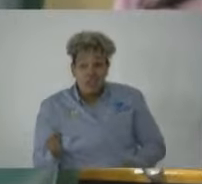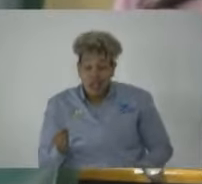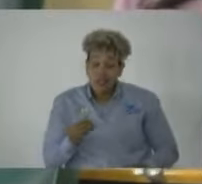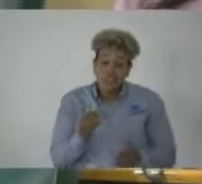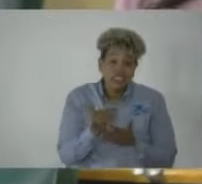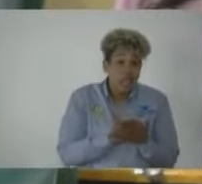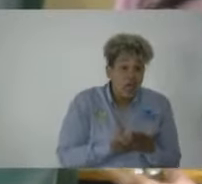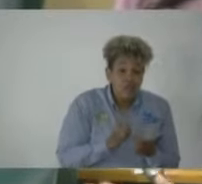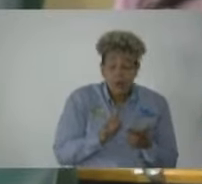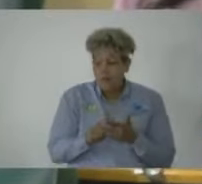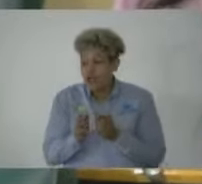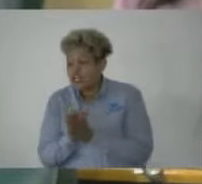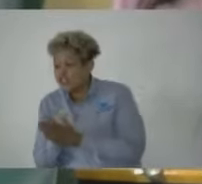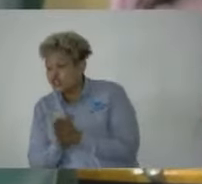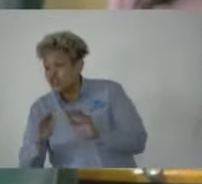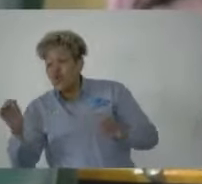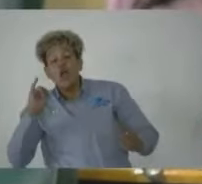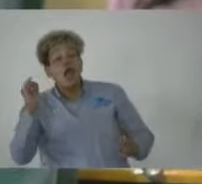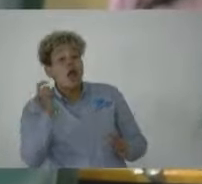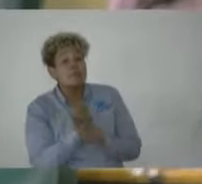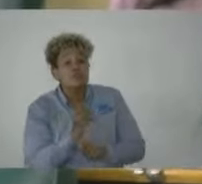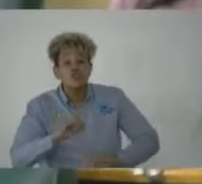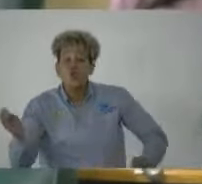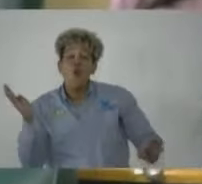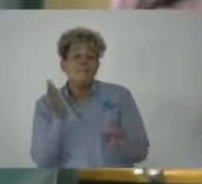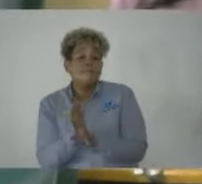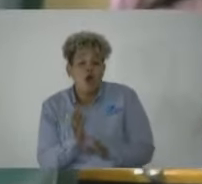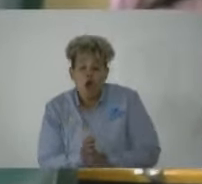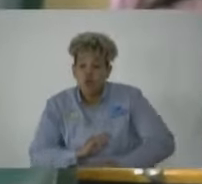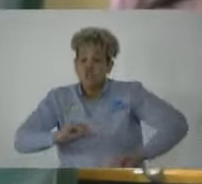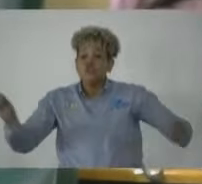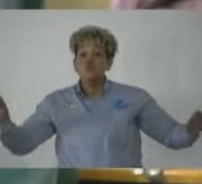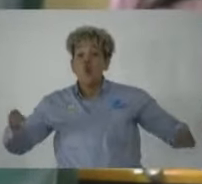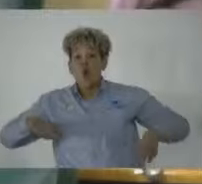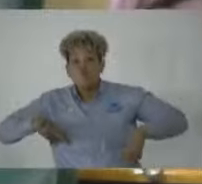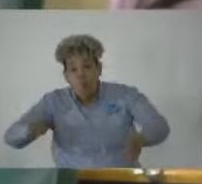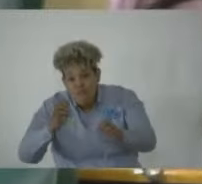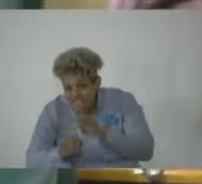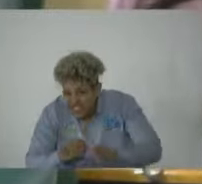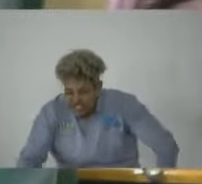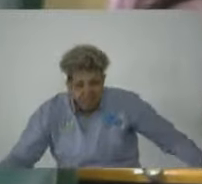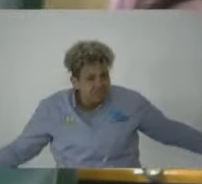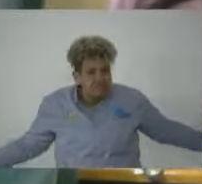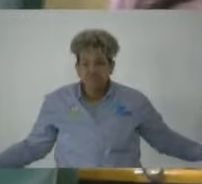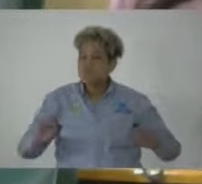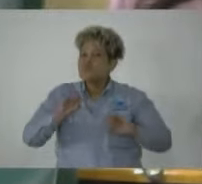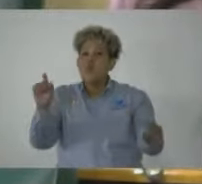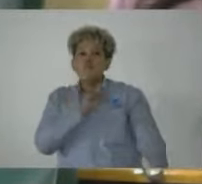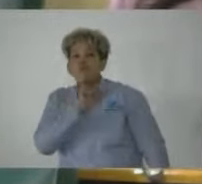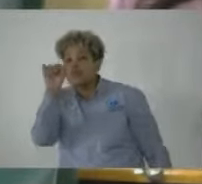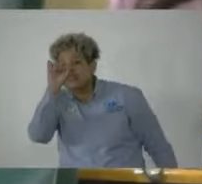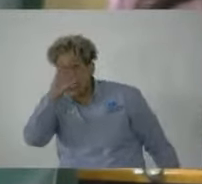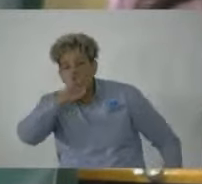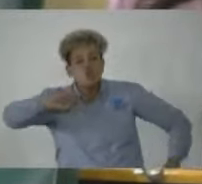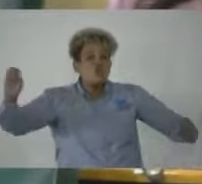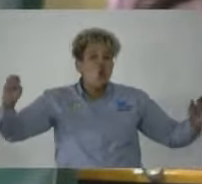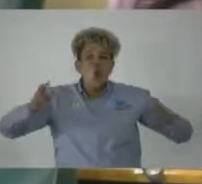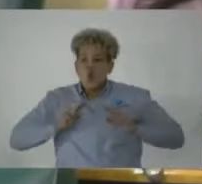No garbage truck, no bus, no chalk, no asphalt, no police car, no